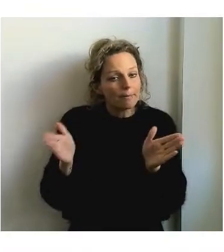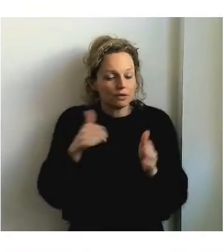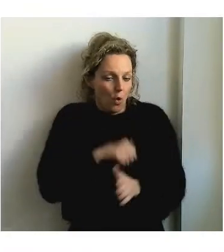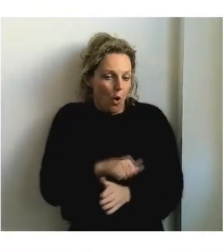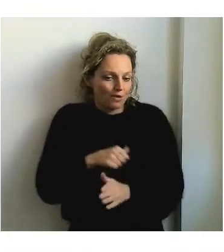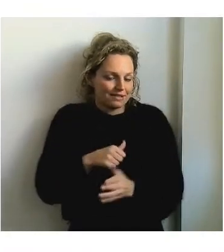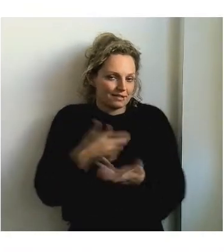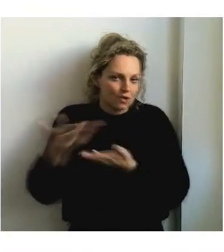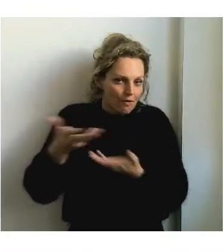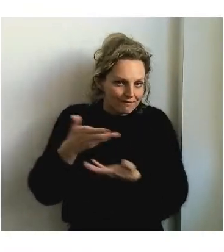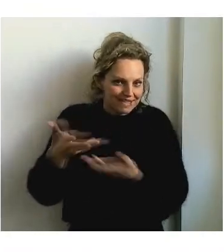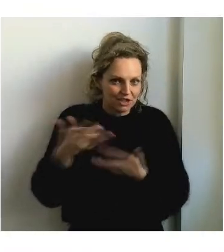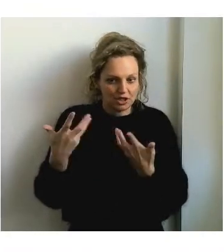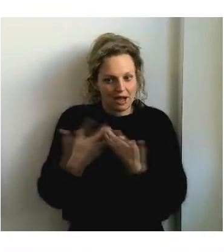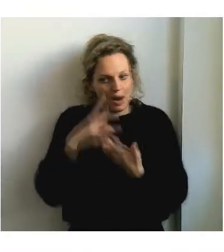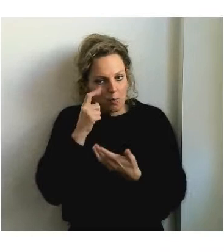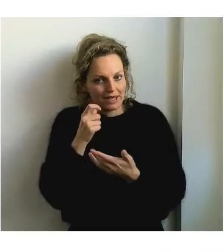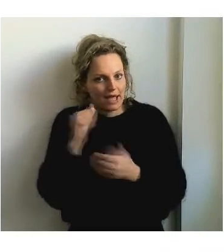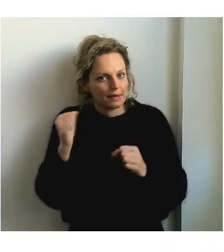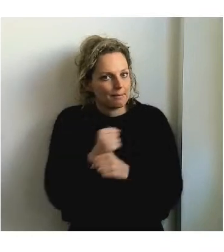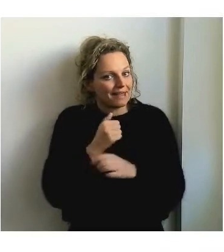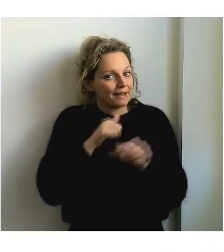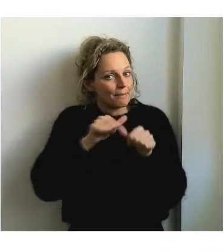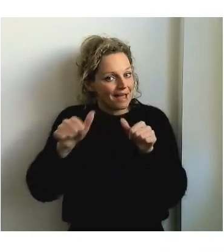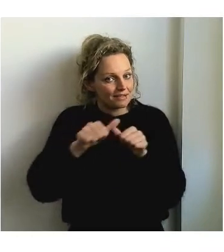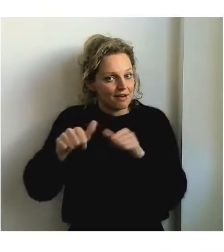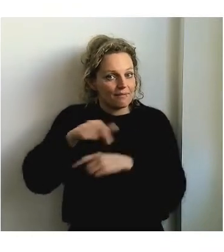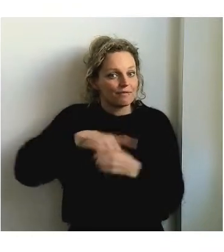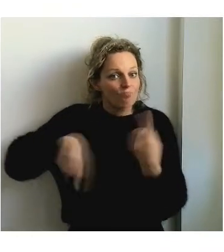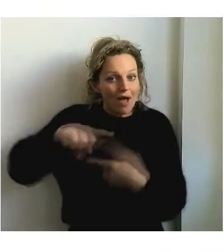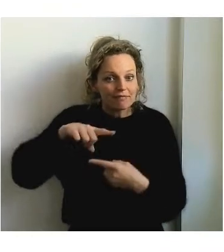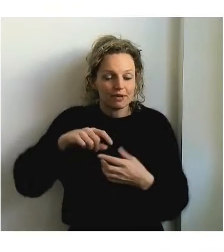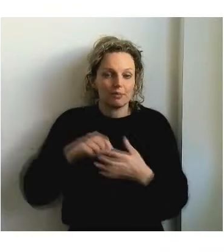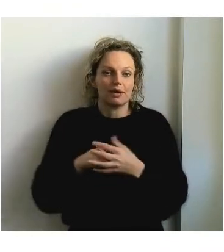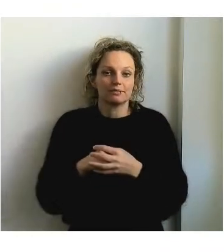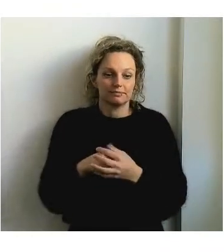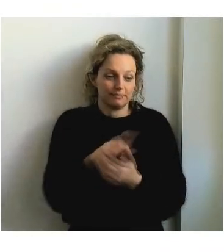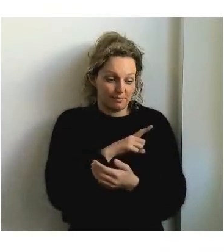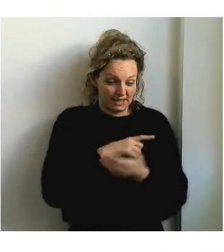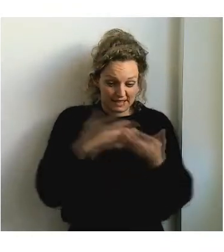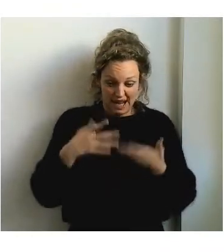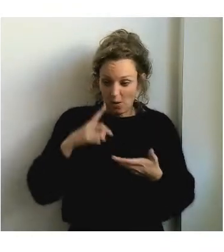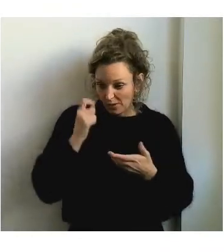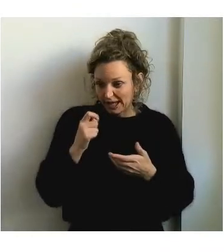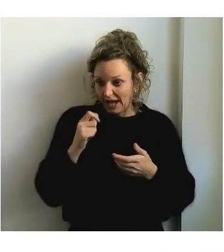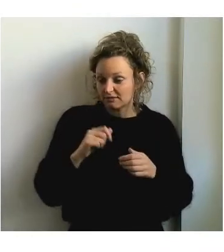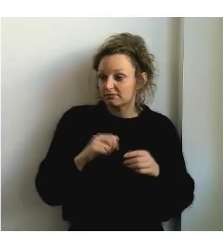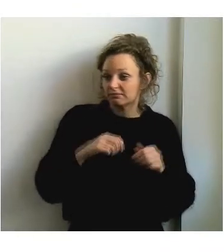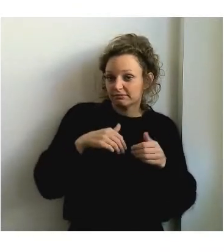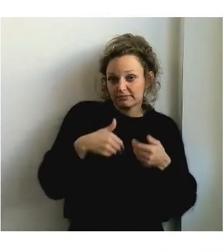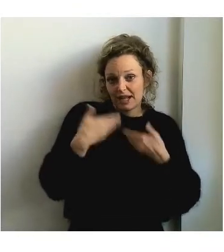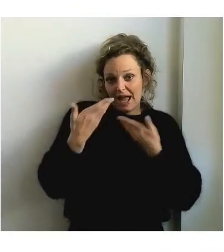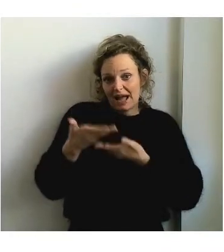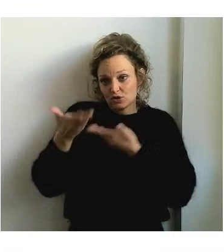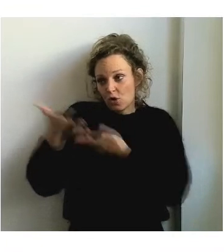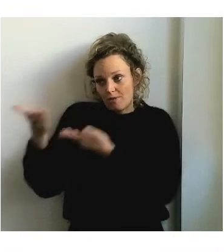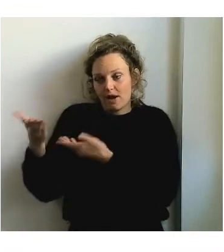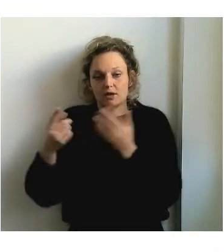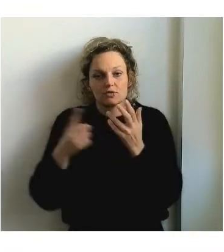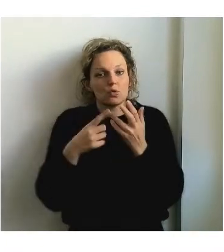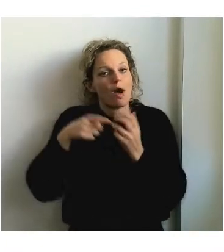it better, and this is how we make it better for everybody, because we can now hand that on to other people. And I think it's not a blueprint,